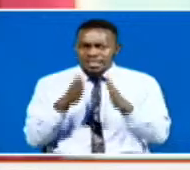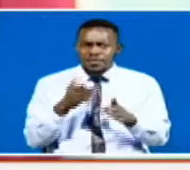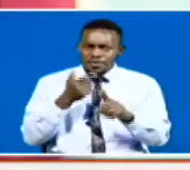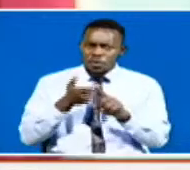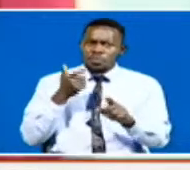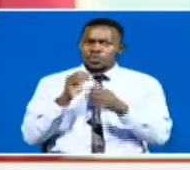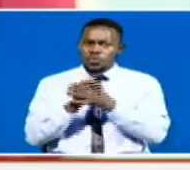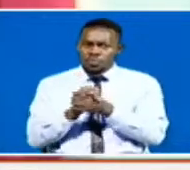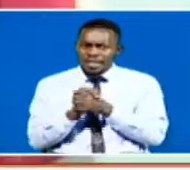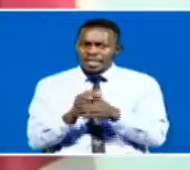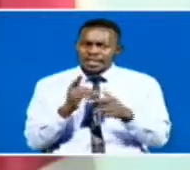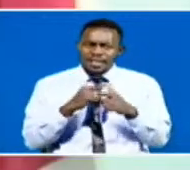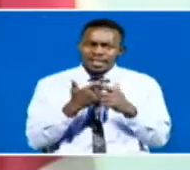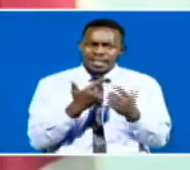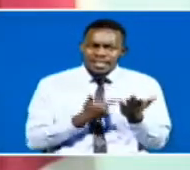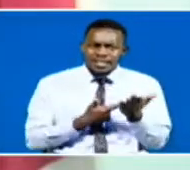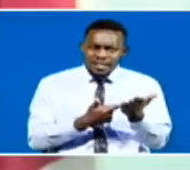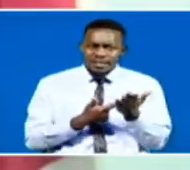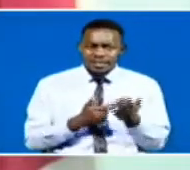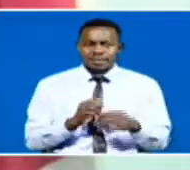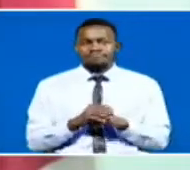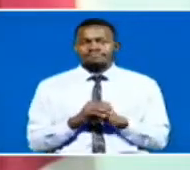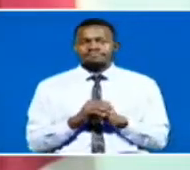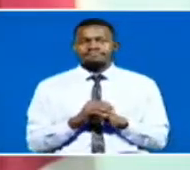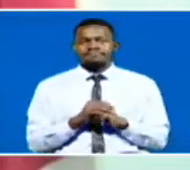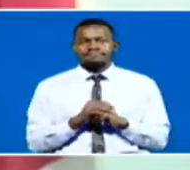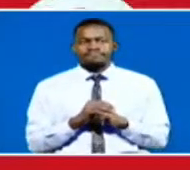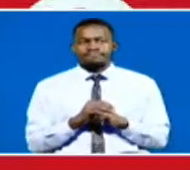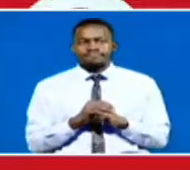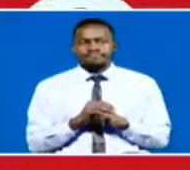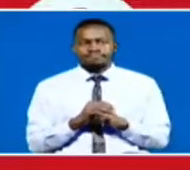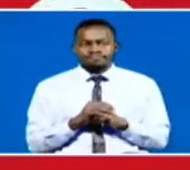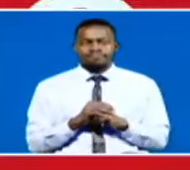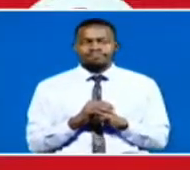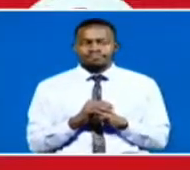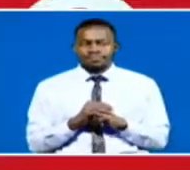Jubilee. Go and popularize the party. County ya Nakuru ni